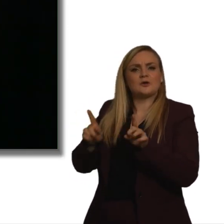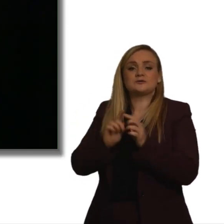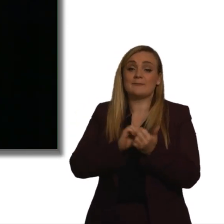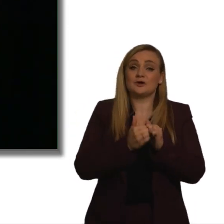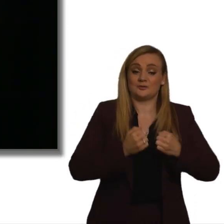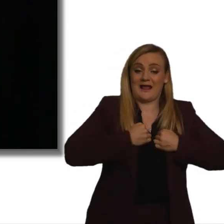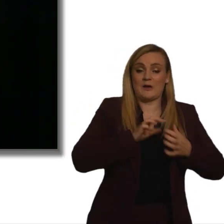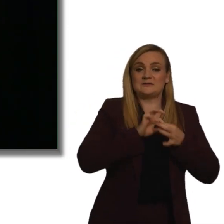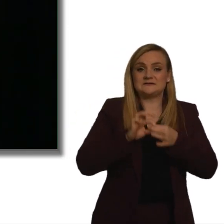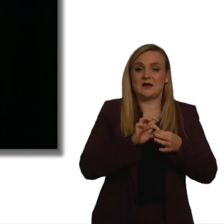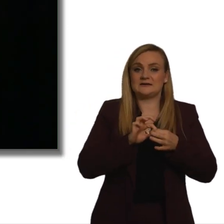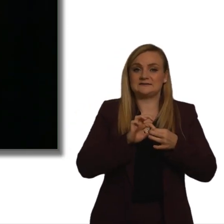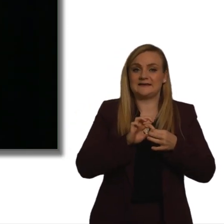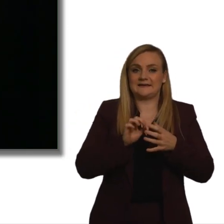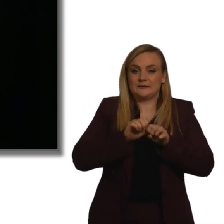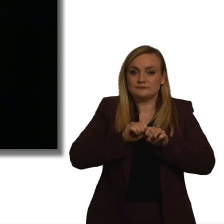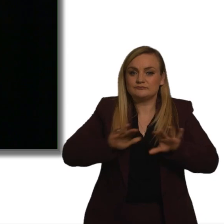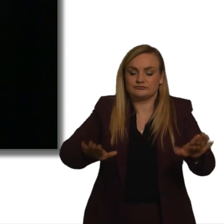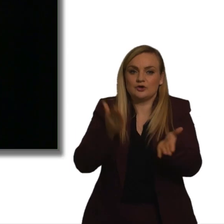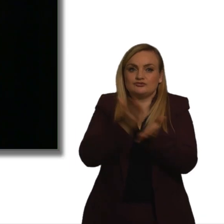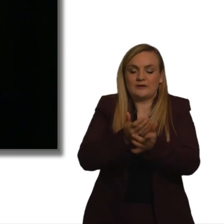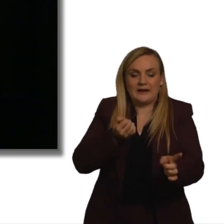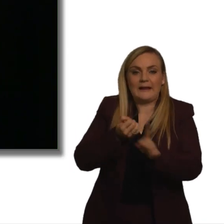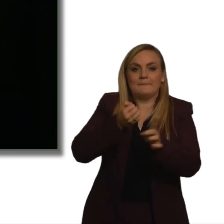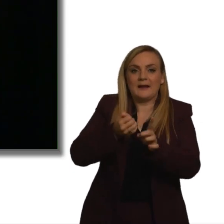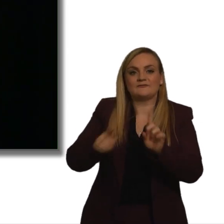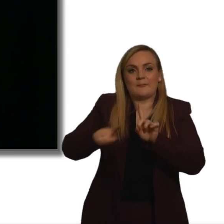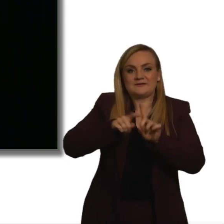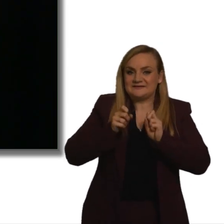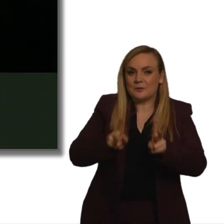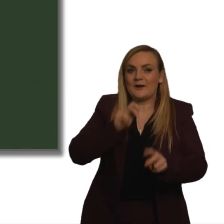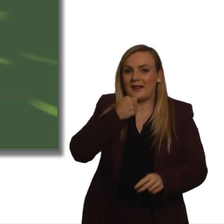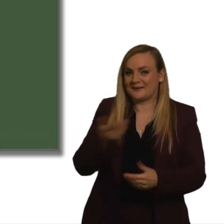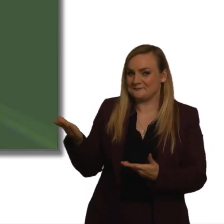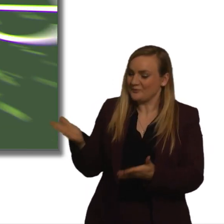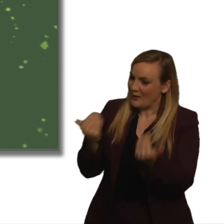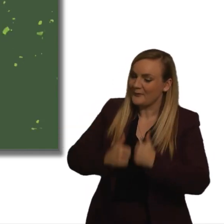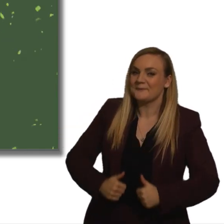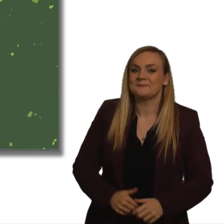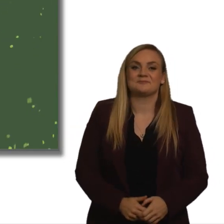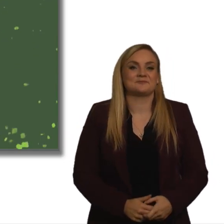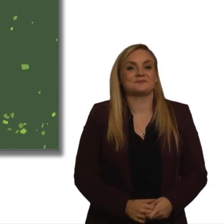our society will bring about real difference. Welcome, Alice.